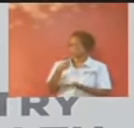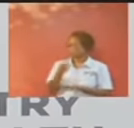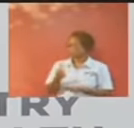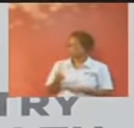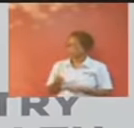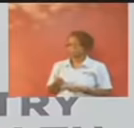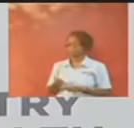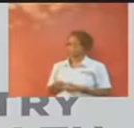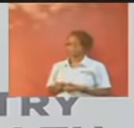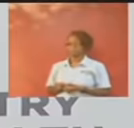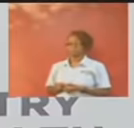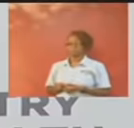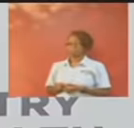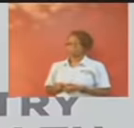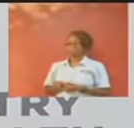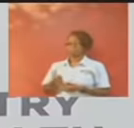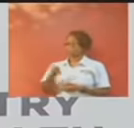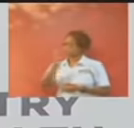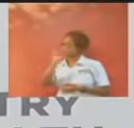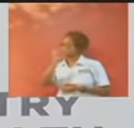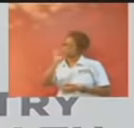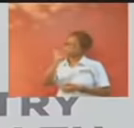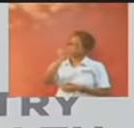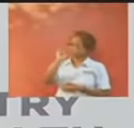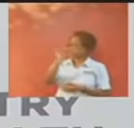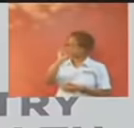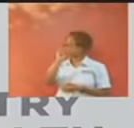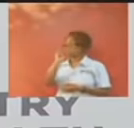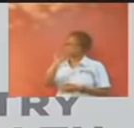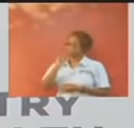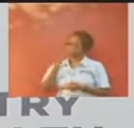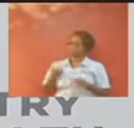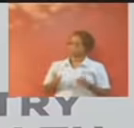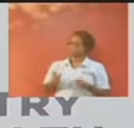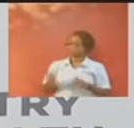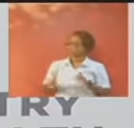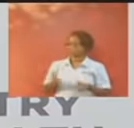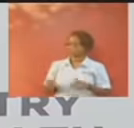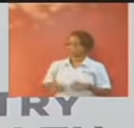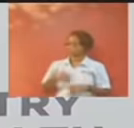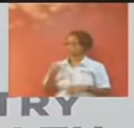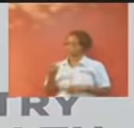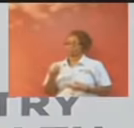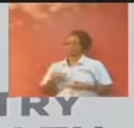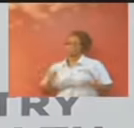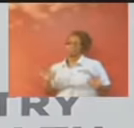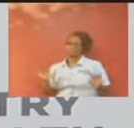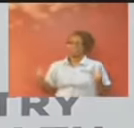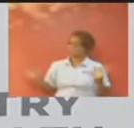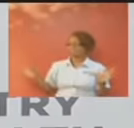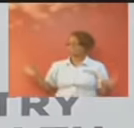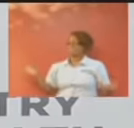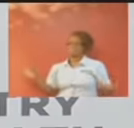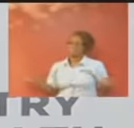from a behavioral pattern causes a disinhibition of behavior and thus results in